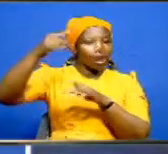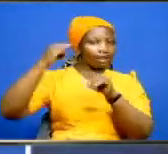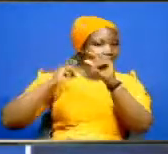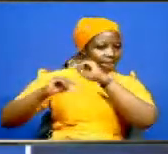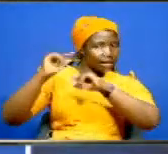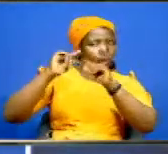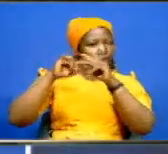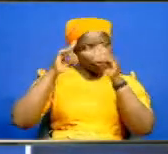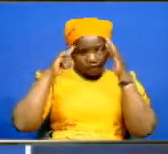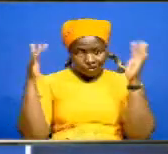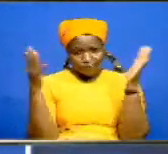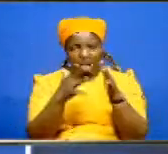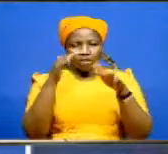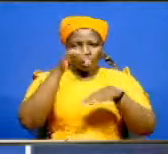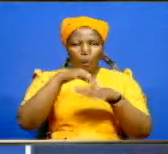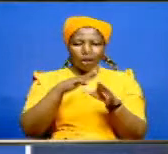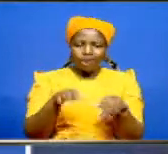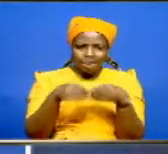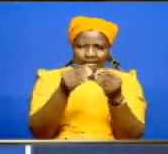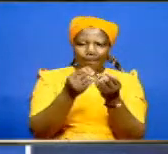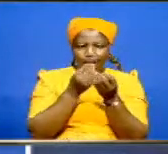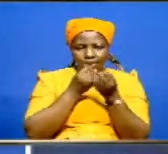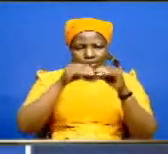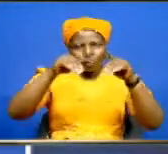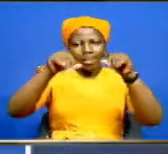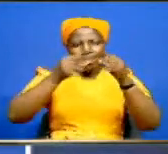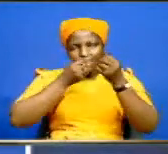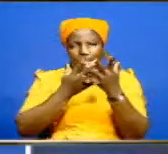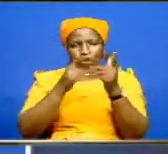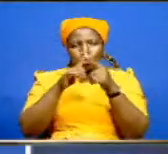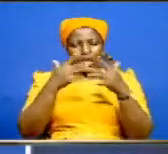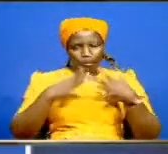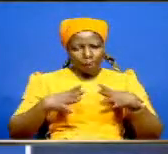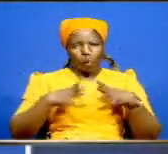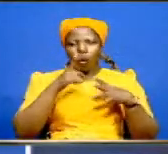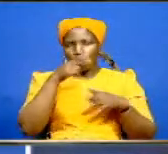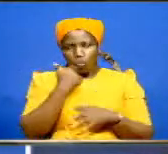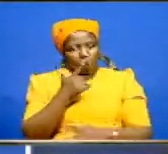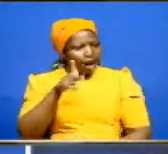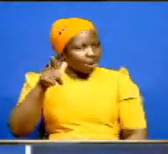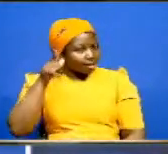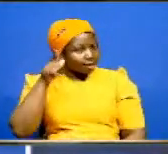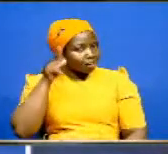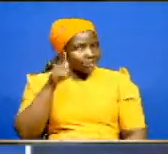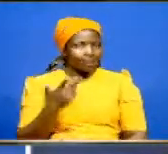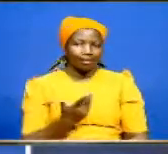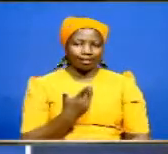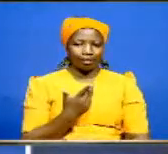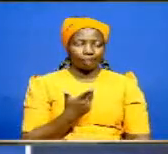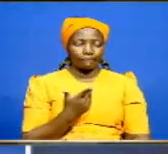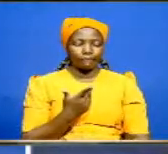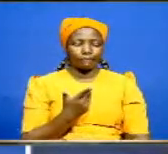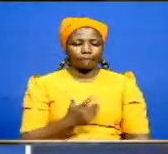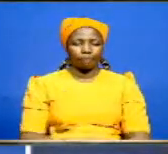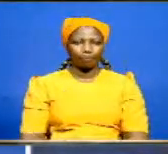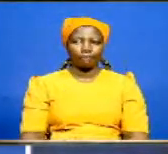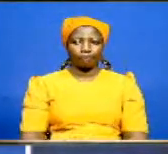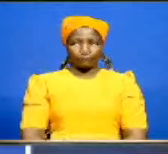on churning out quality content to their audience. Nancy Okware, Channel One News.